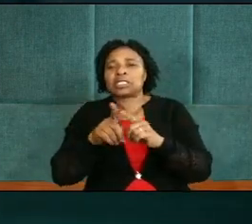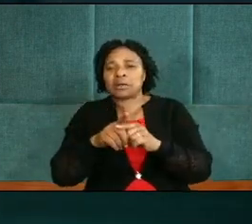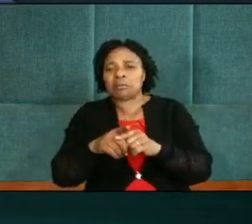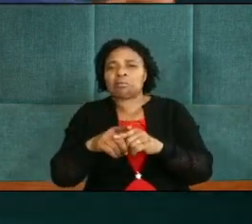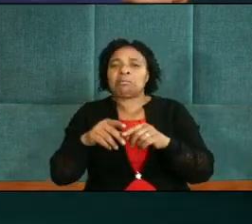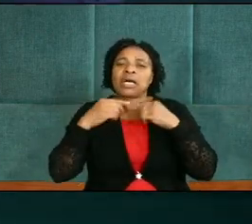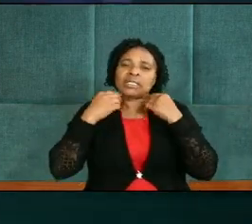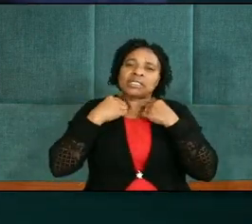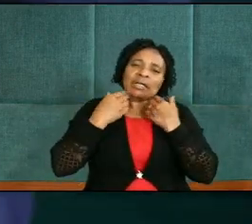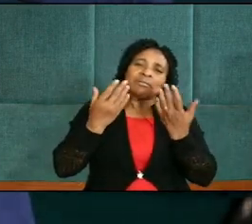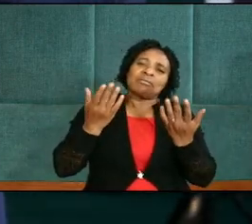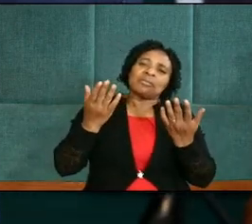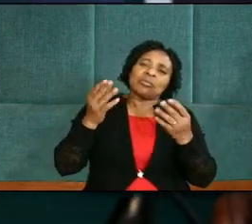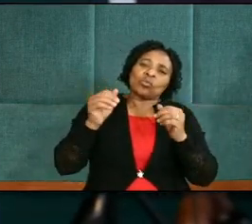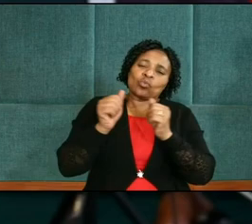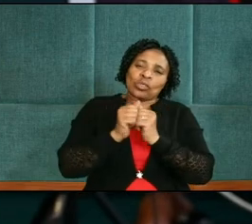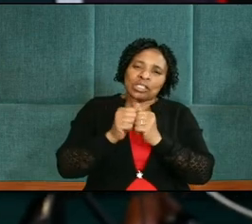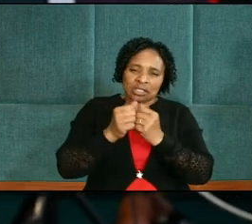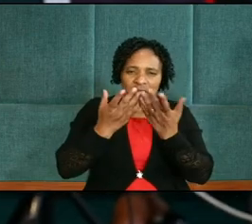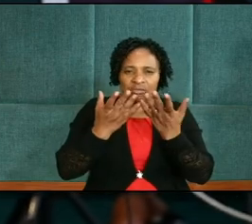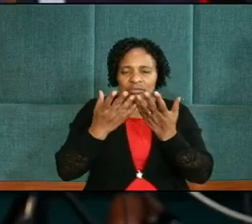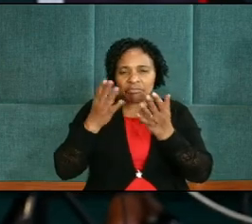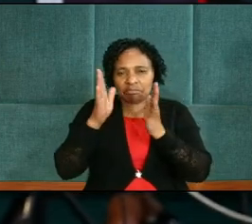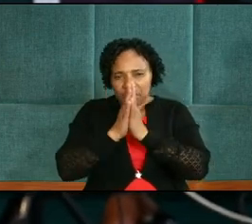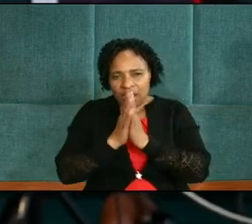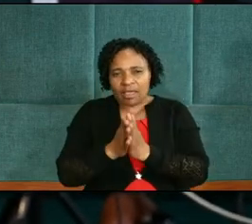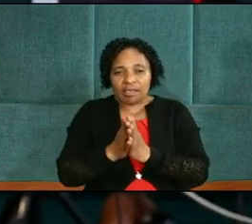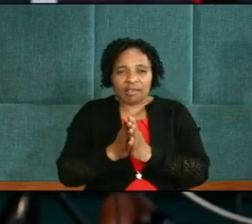But when it is time to pass through the pearly gates, beep, beep.